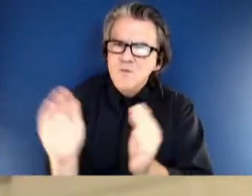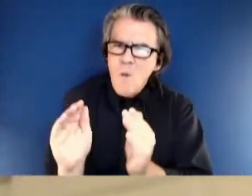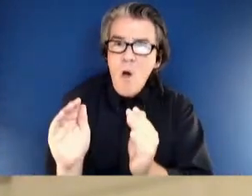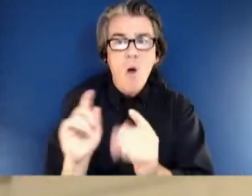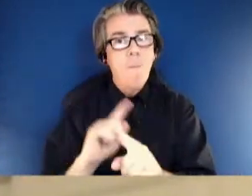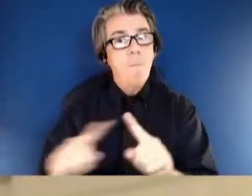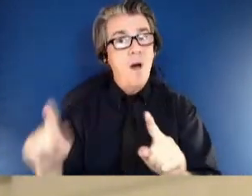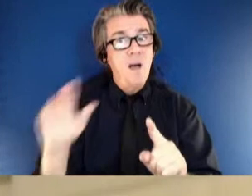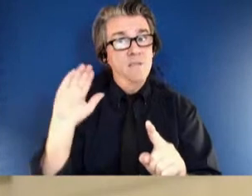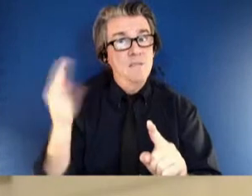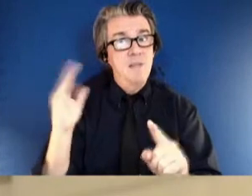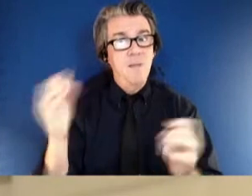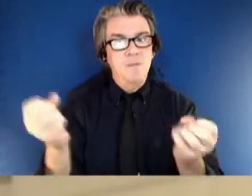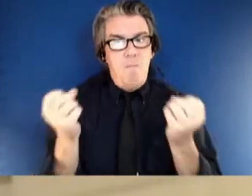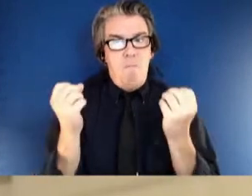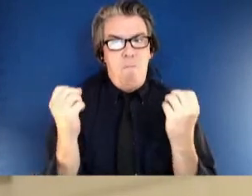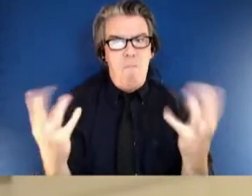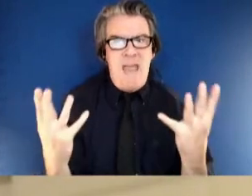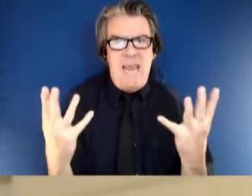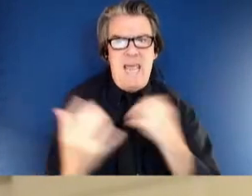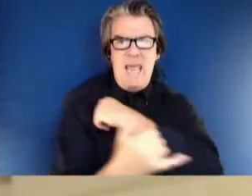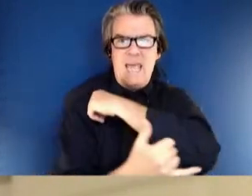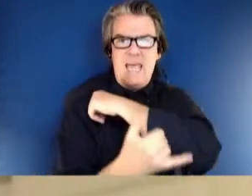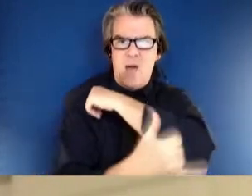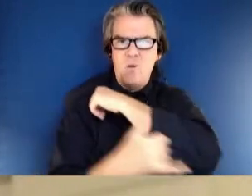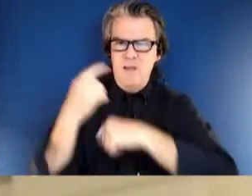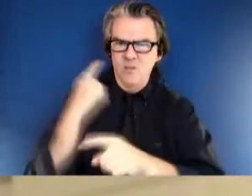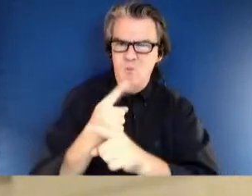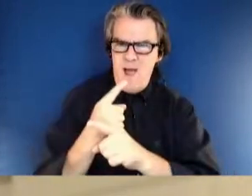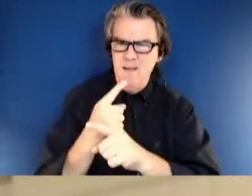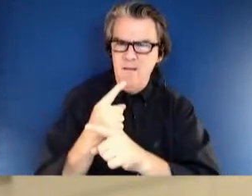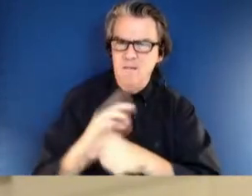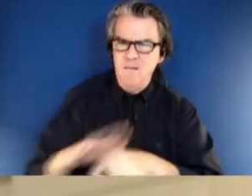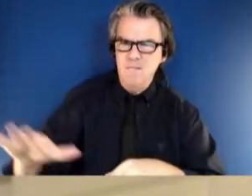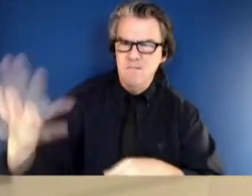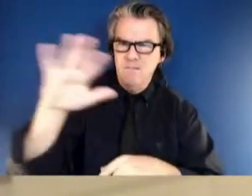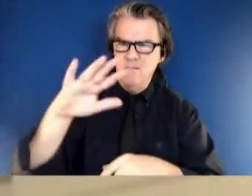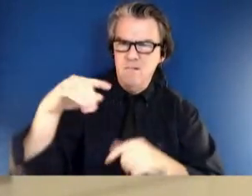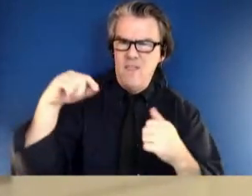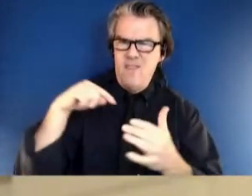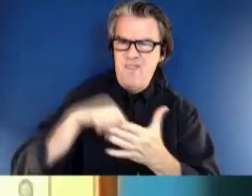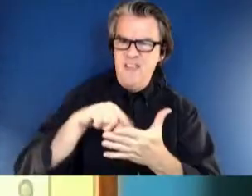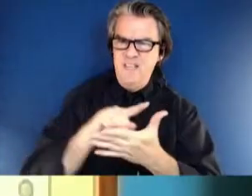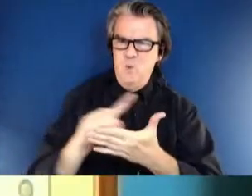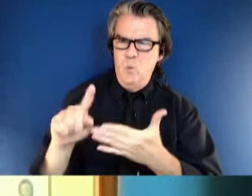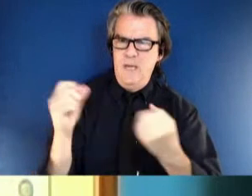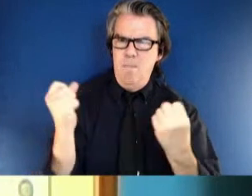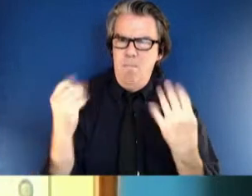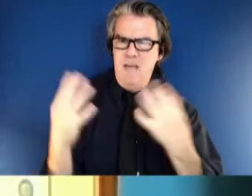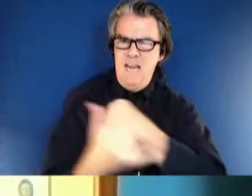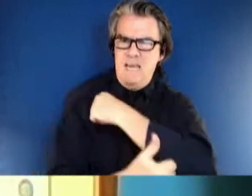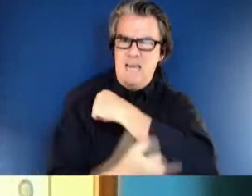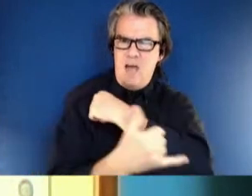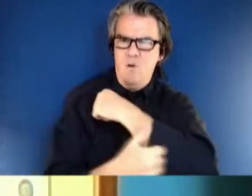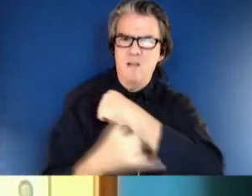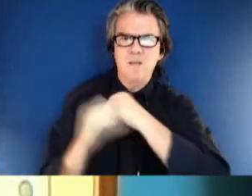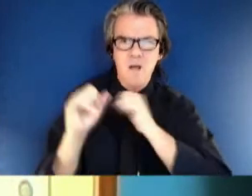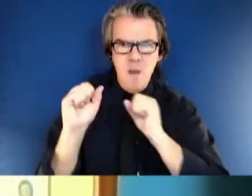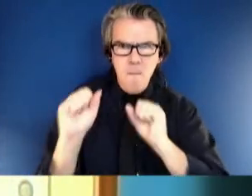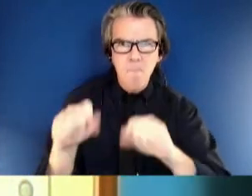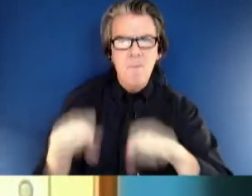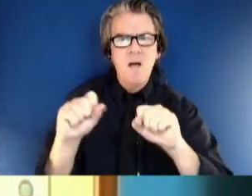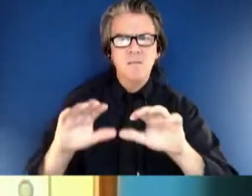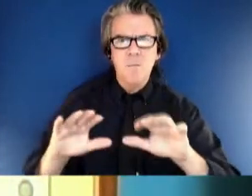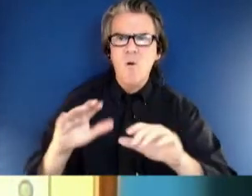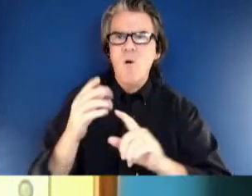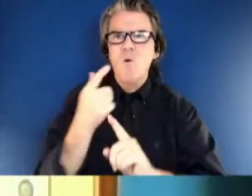you talk a little bit about who's going to be affected in those counties? Yeah, absolutely. And so when